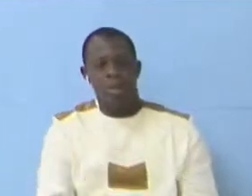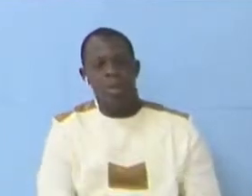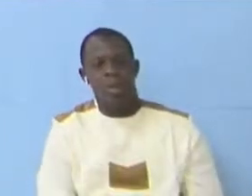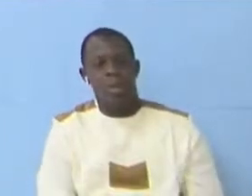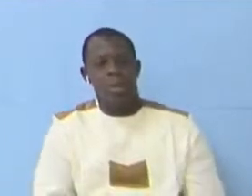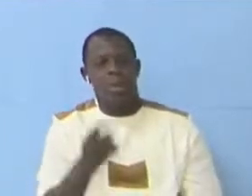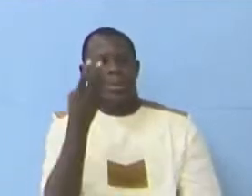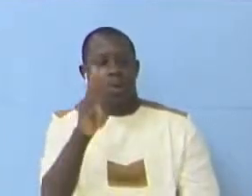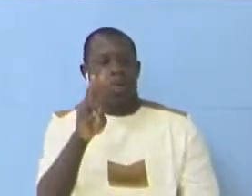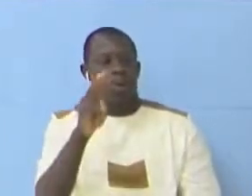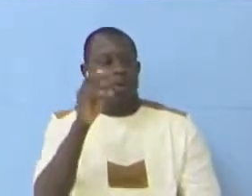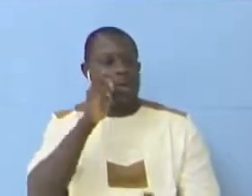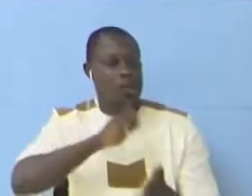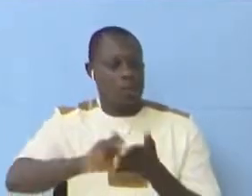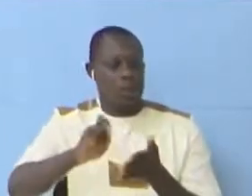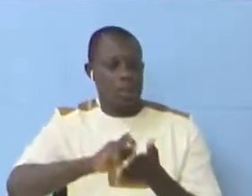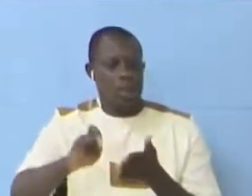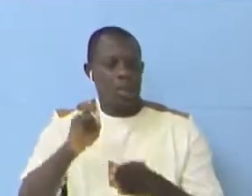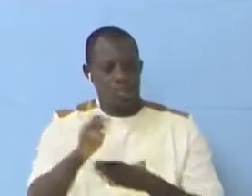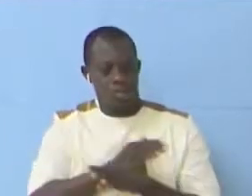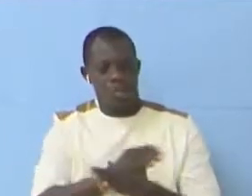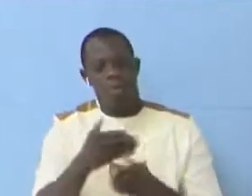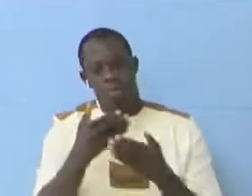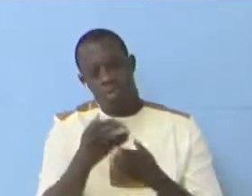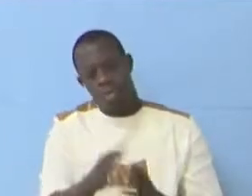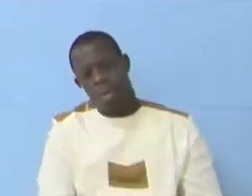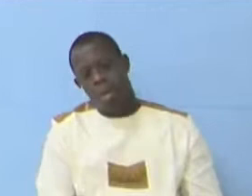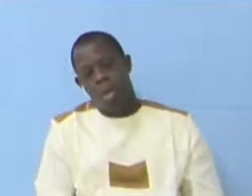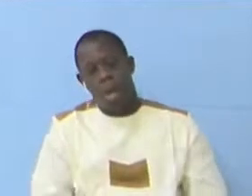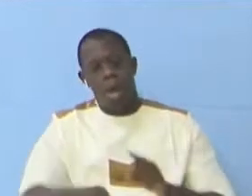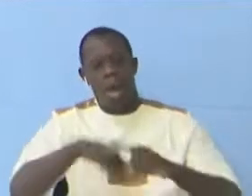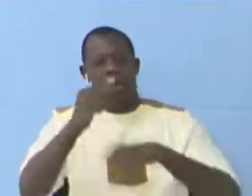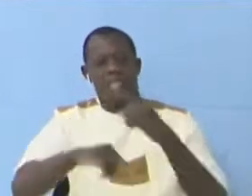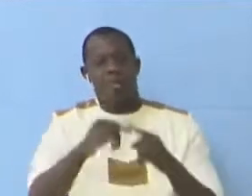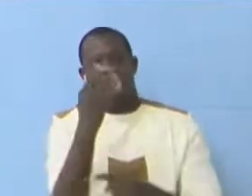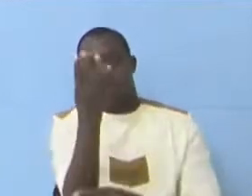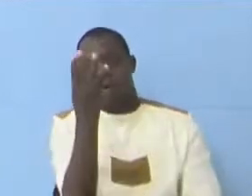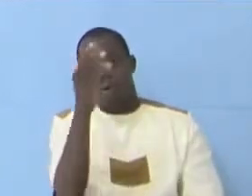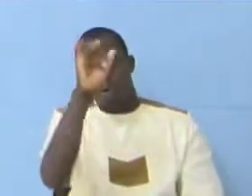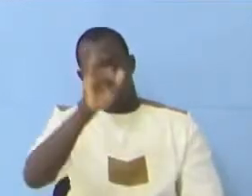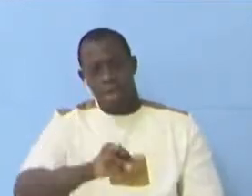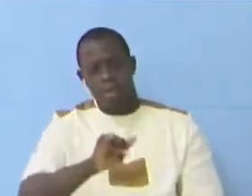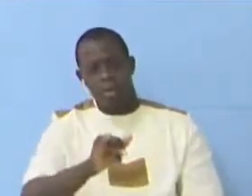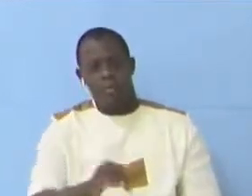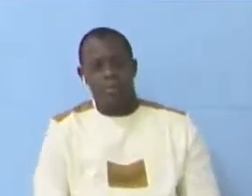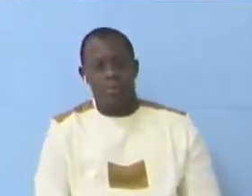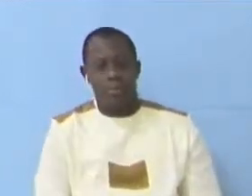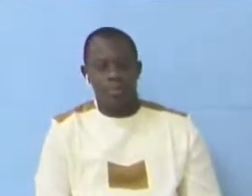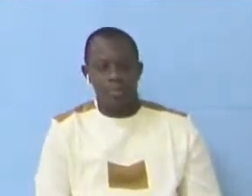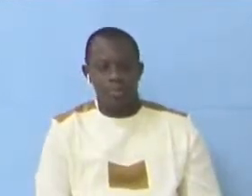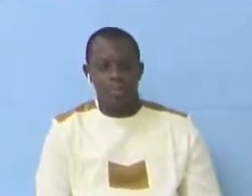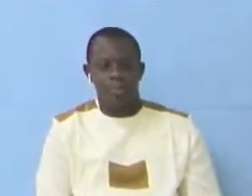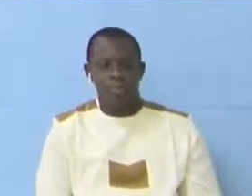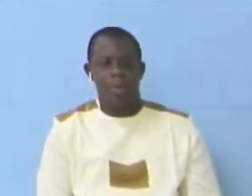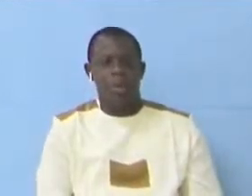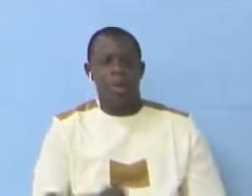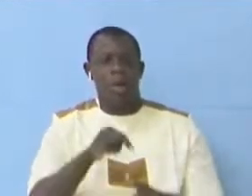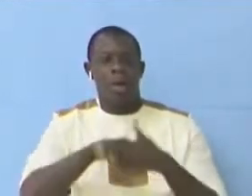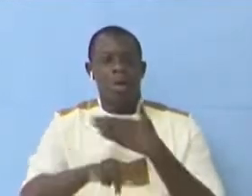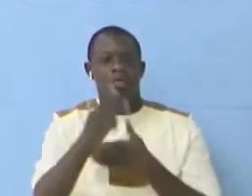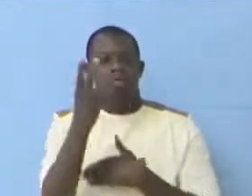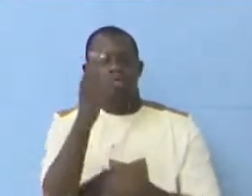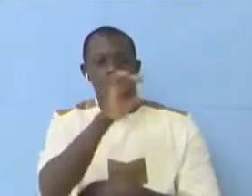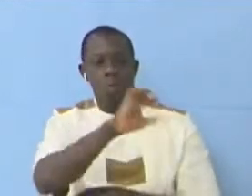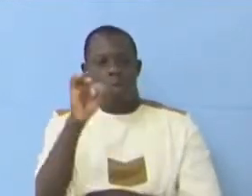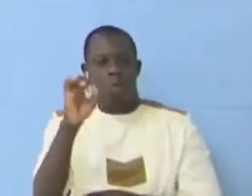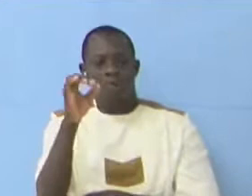Second secretary. Second secretary. After 4 years. Gannaaw ñeenti at. In